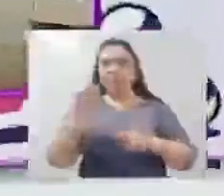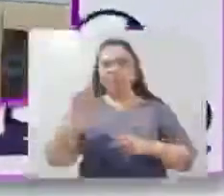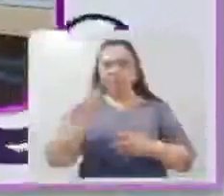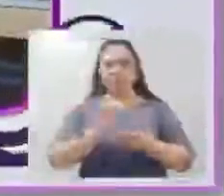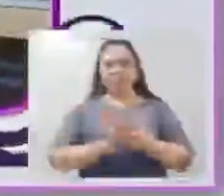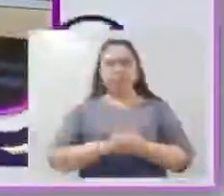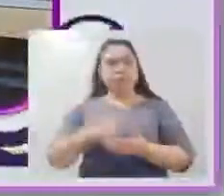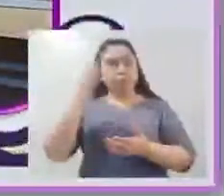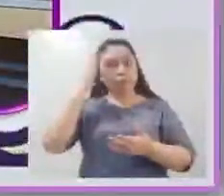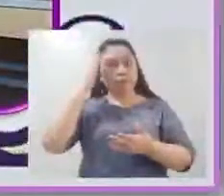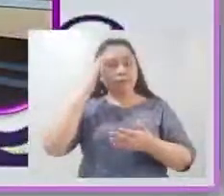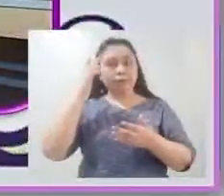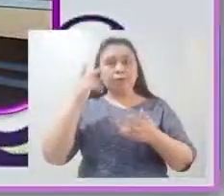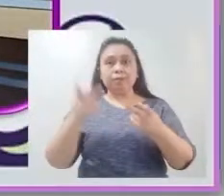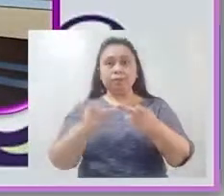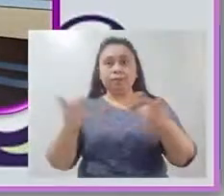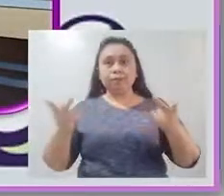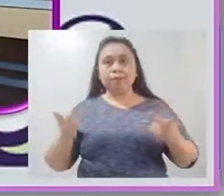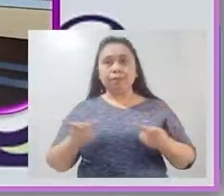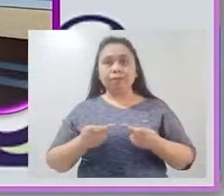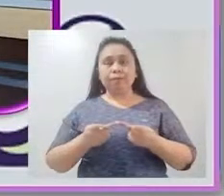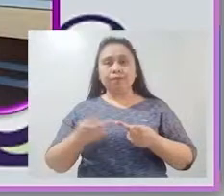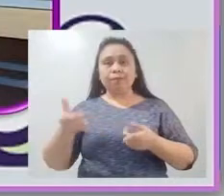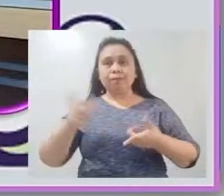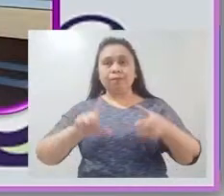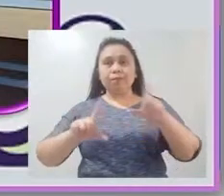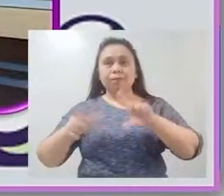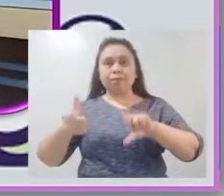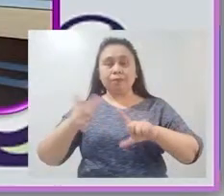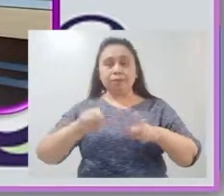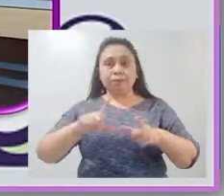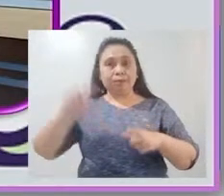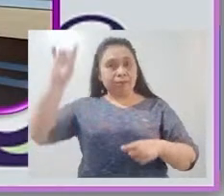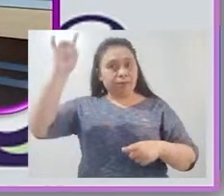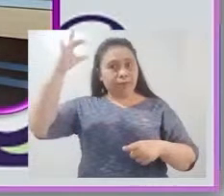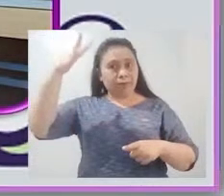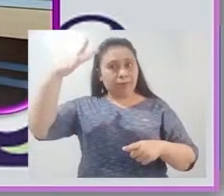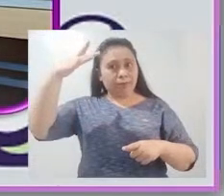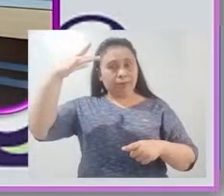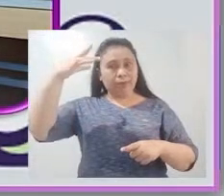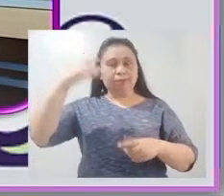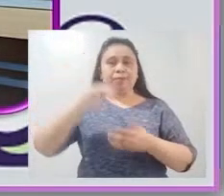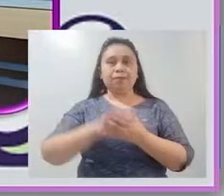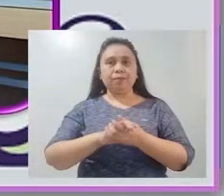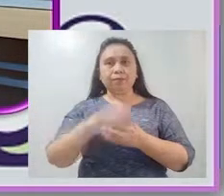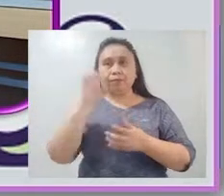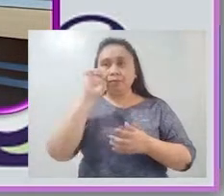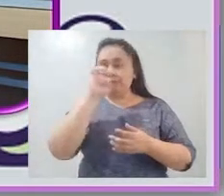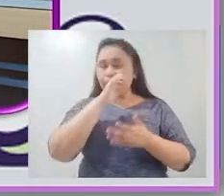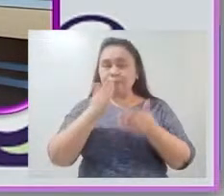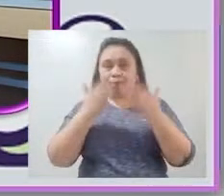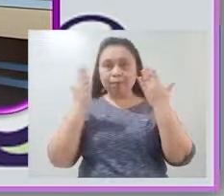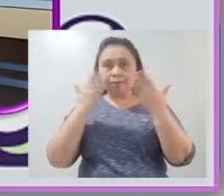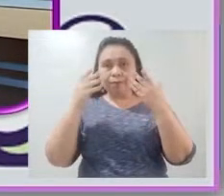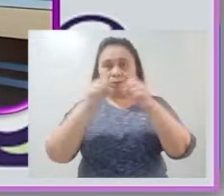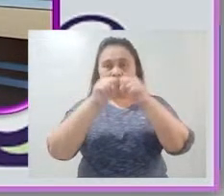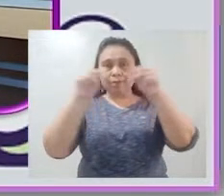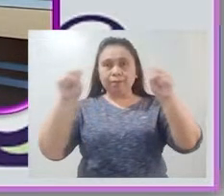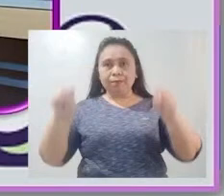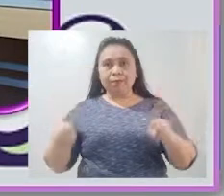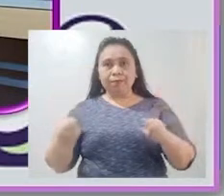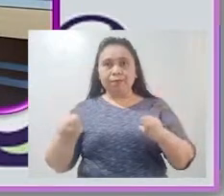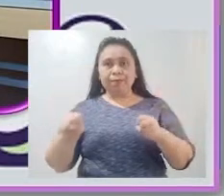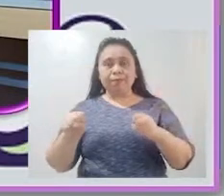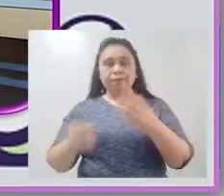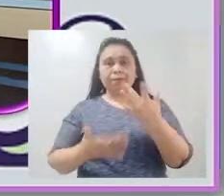1, know the locations of laboratory safety showers, eye wash stations, and